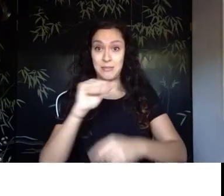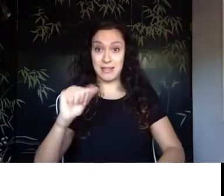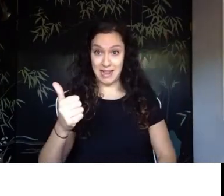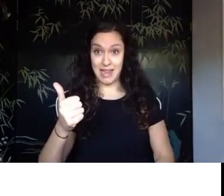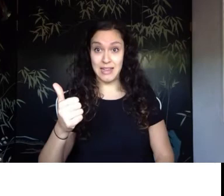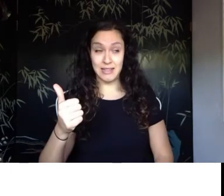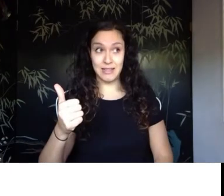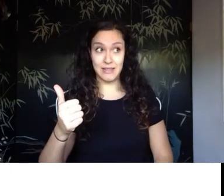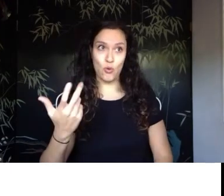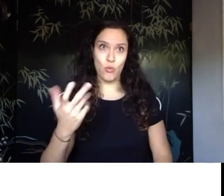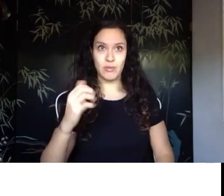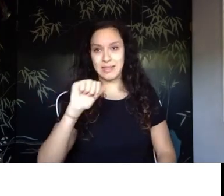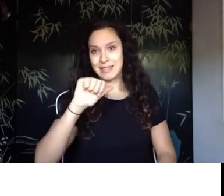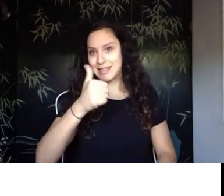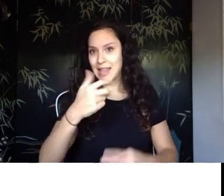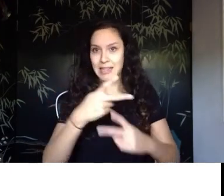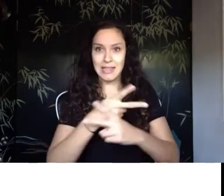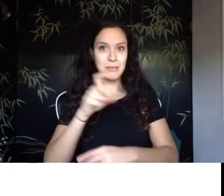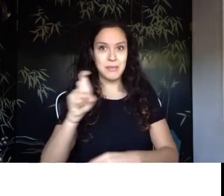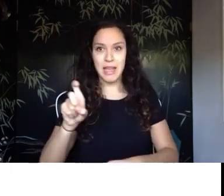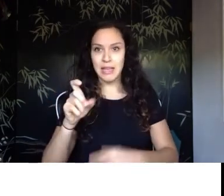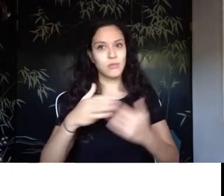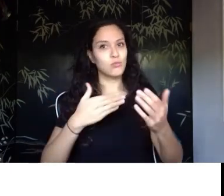say x times 10,